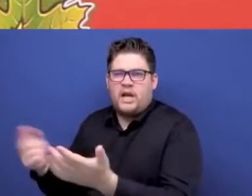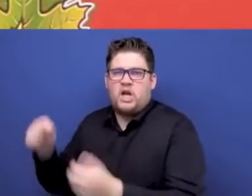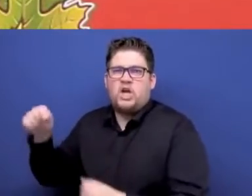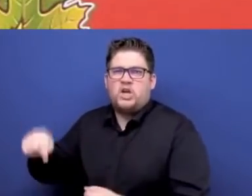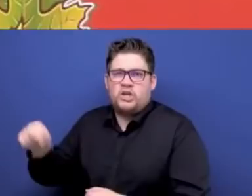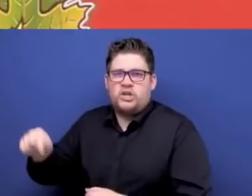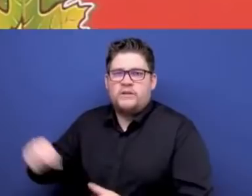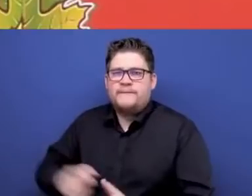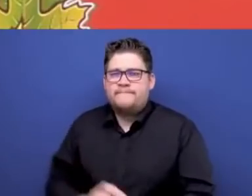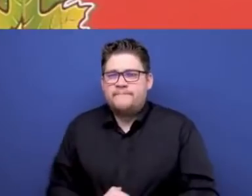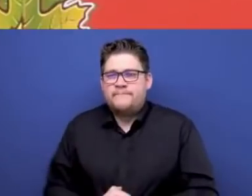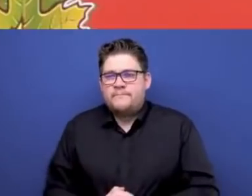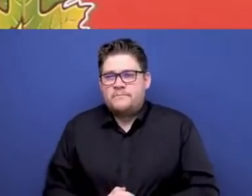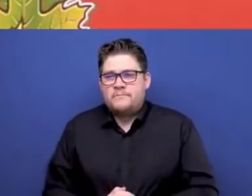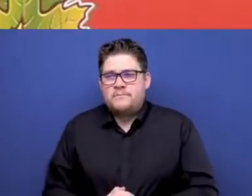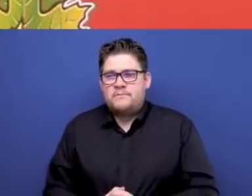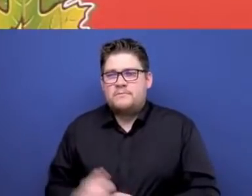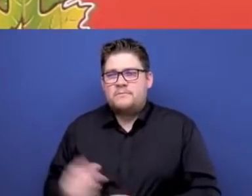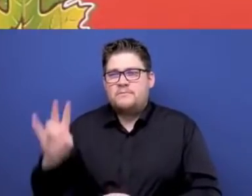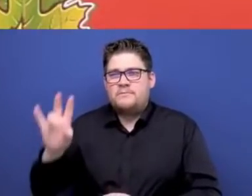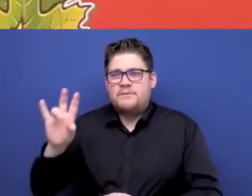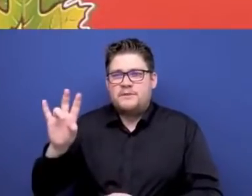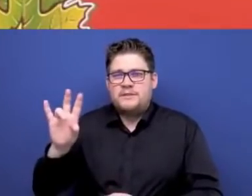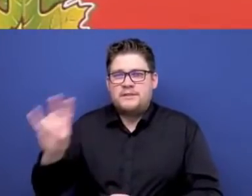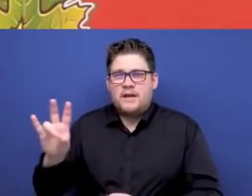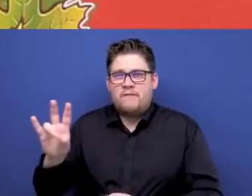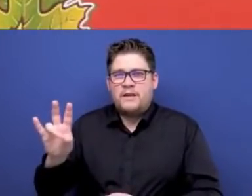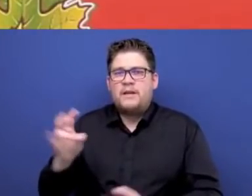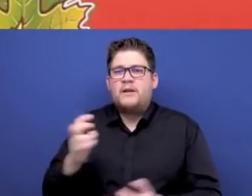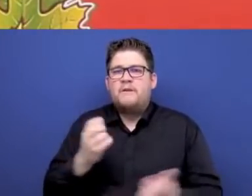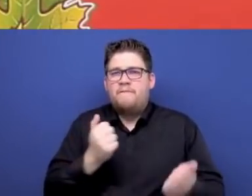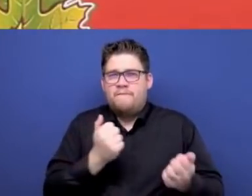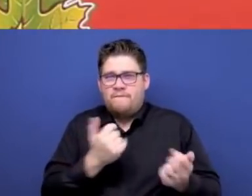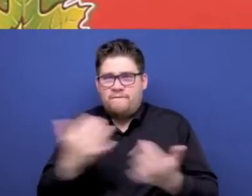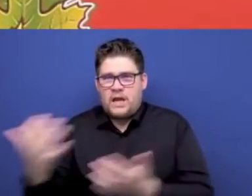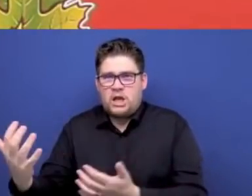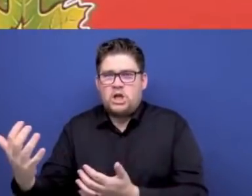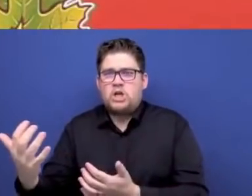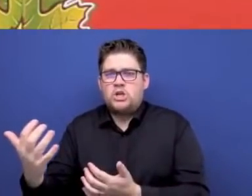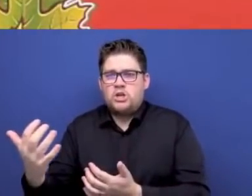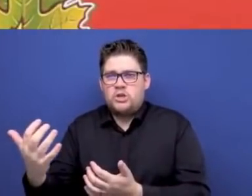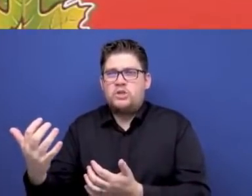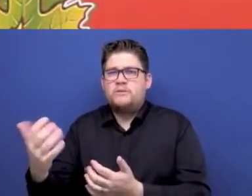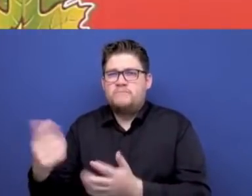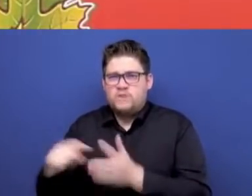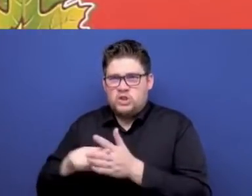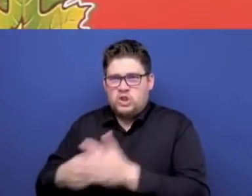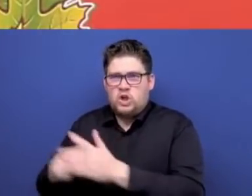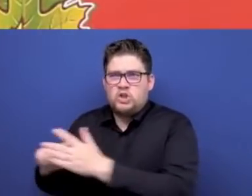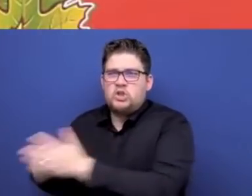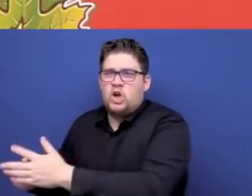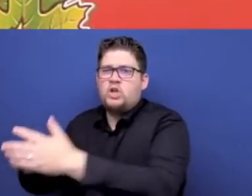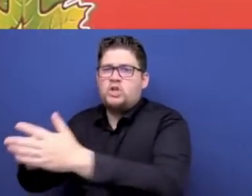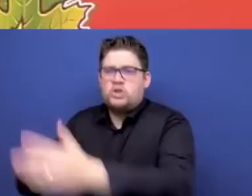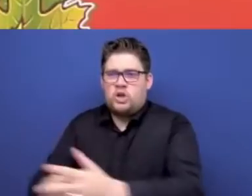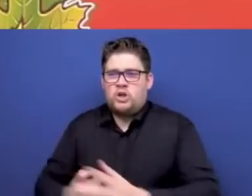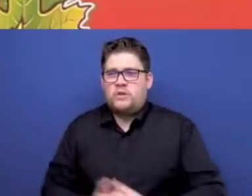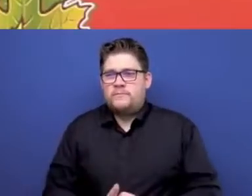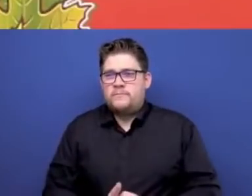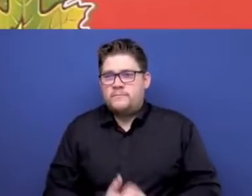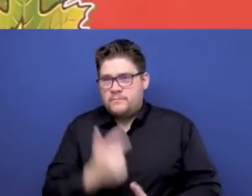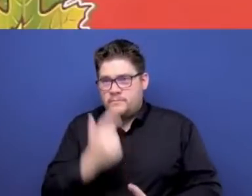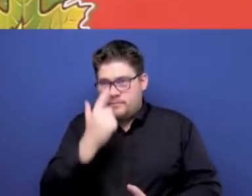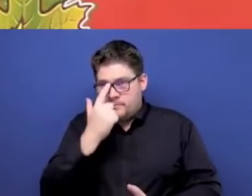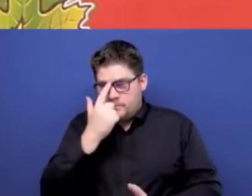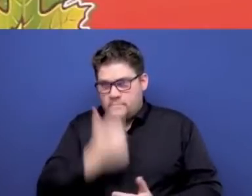blazes that were set and thankfully have been put out, but we really don't want to be having to use our BC Wildfire Service resources in